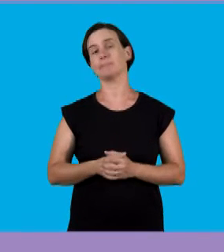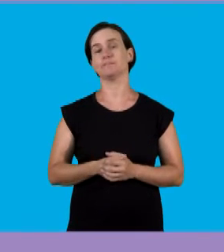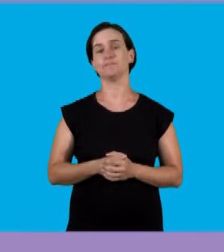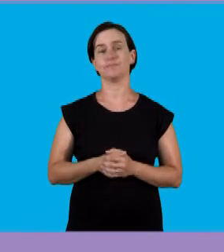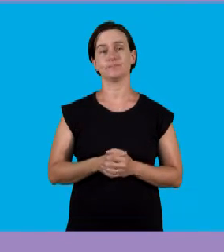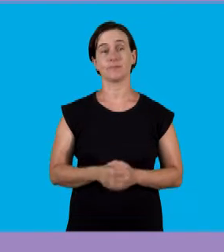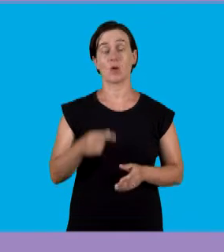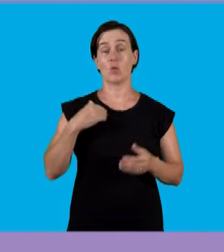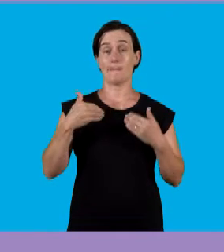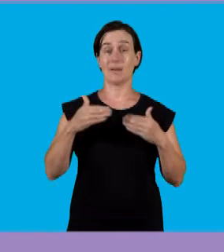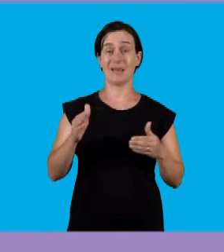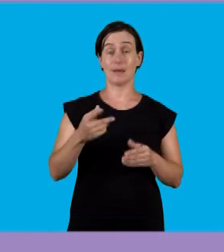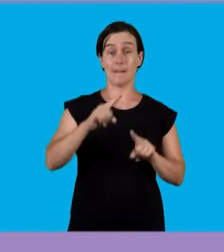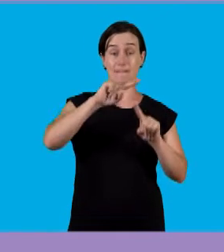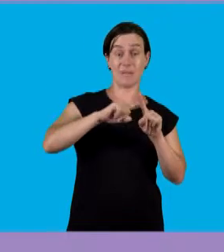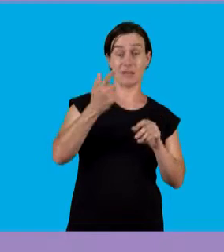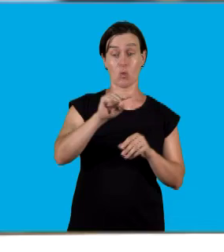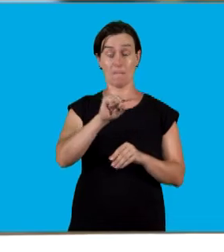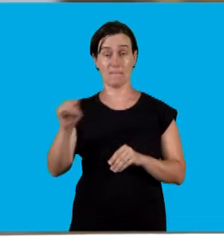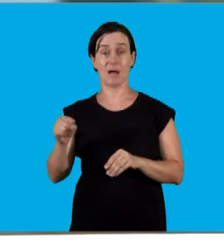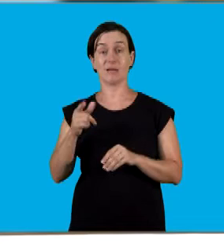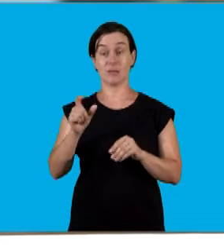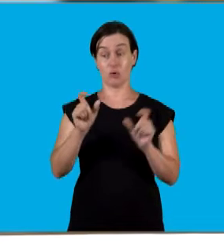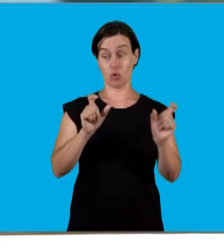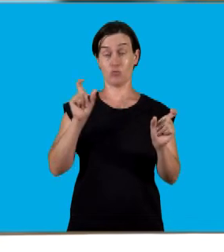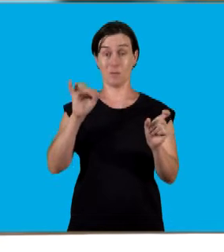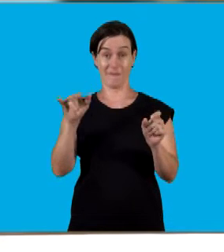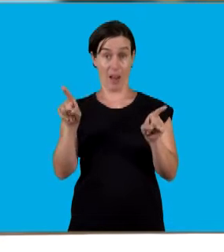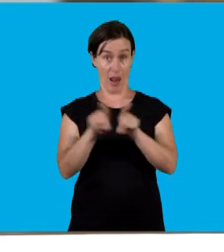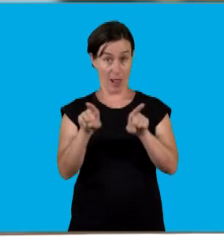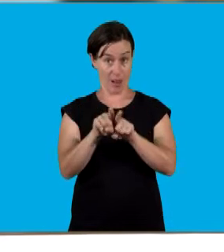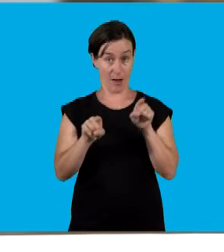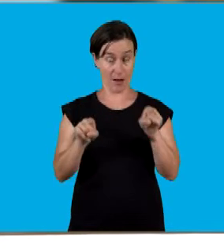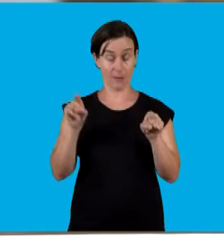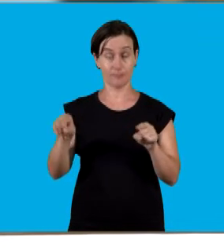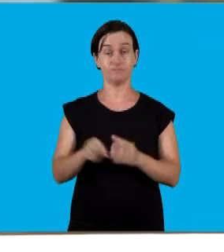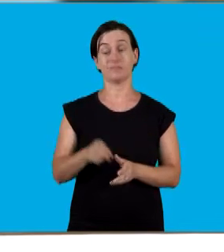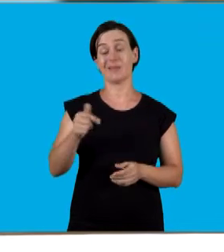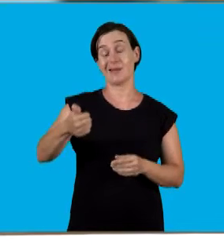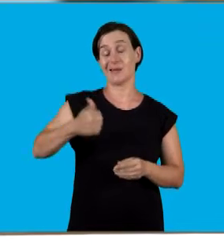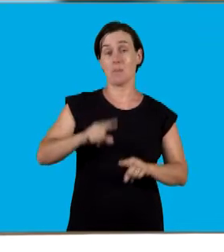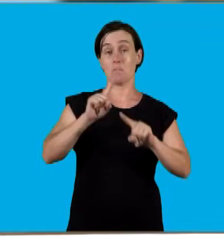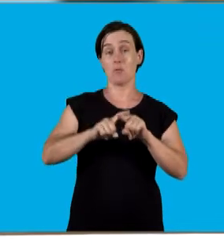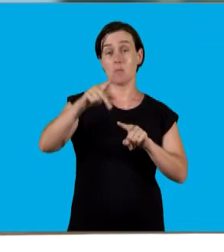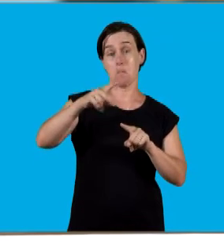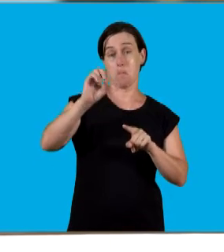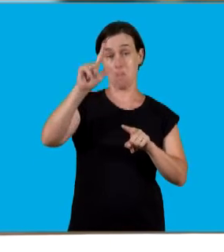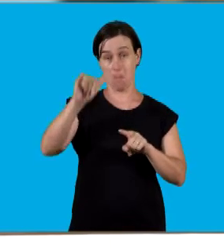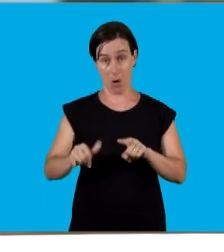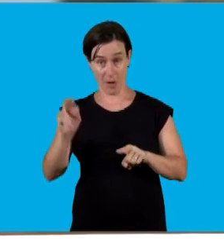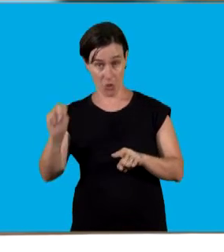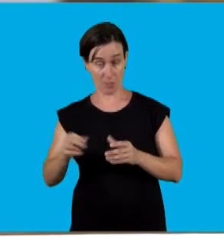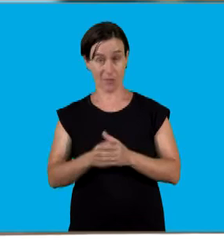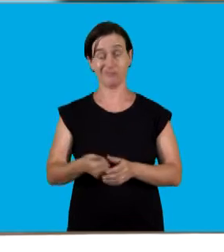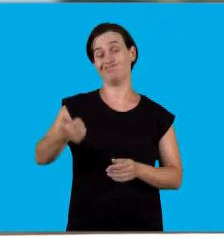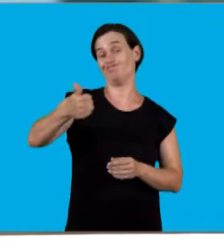there. We are going to start with adding and subtracting those like terms. Then we are going to go to multiplication of